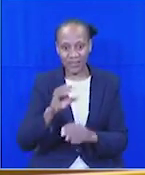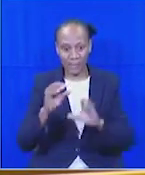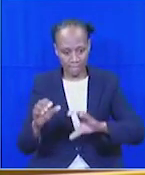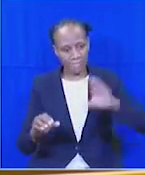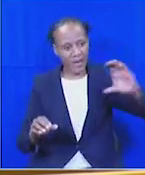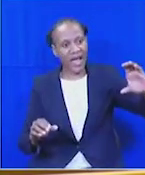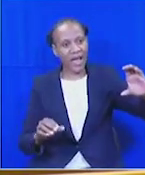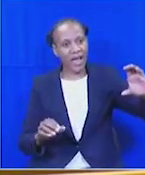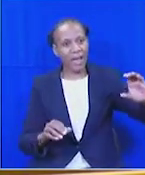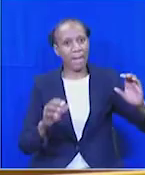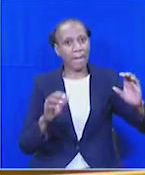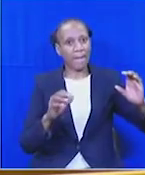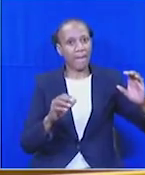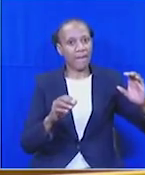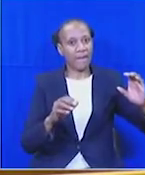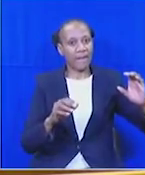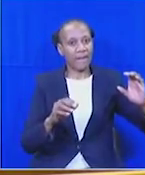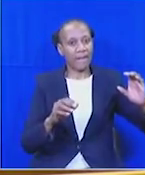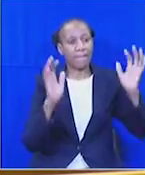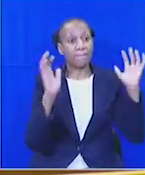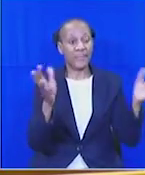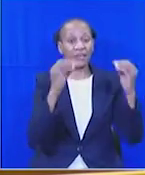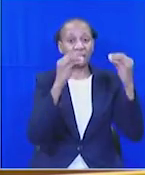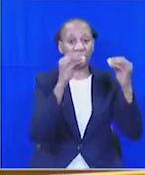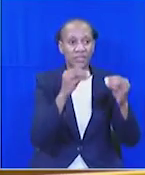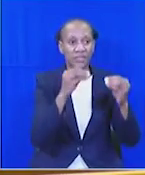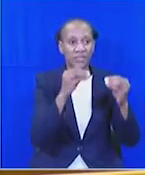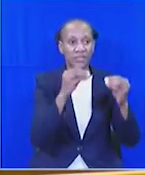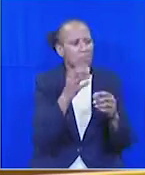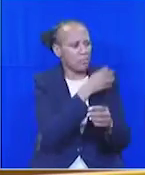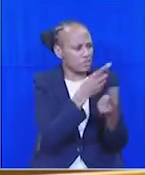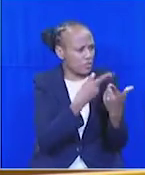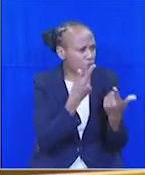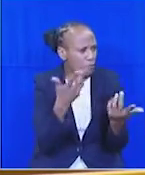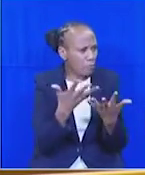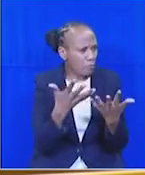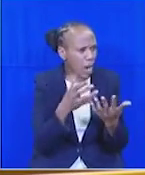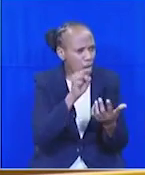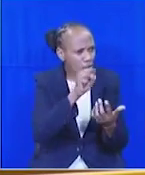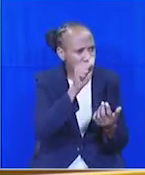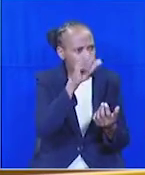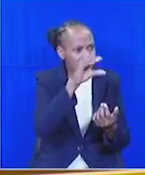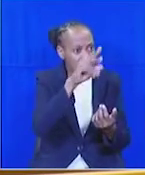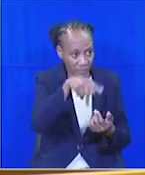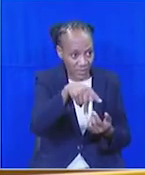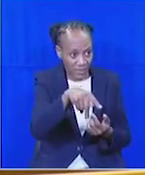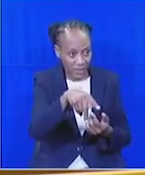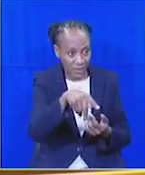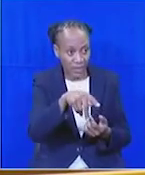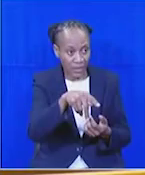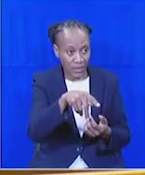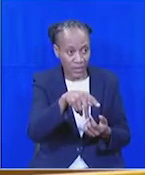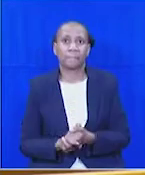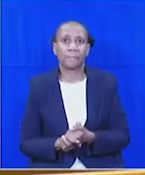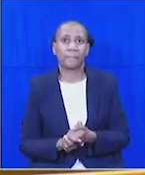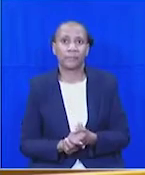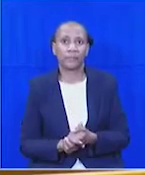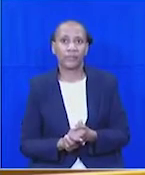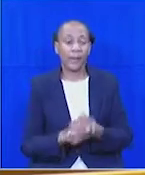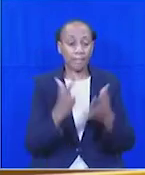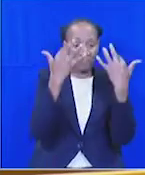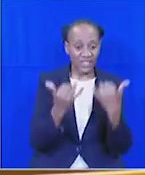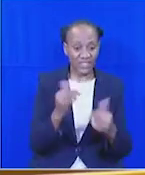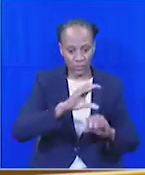pals in the ANC, you're not from the ANC, you're from the SACP, have a huge stake. With these